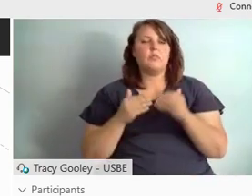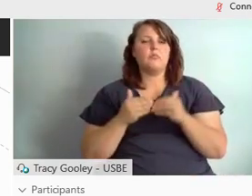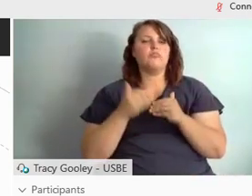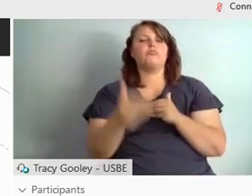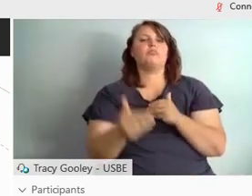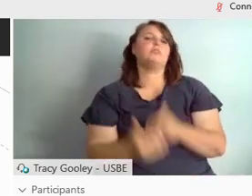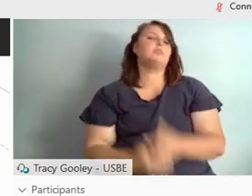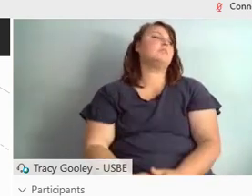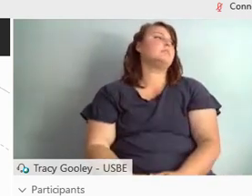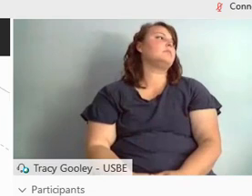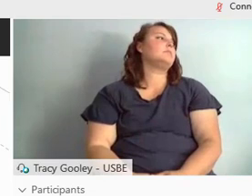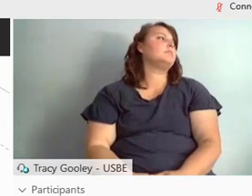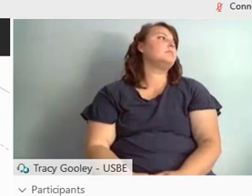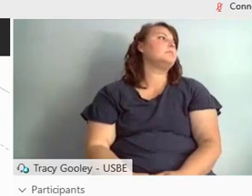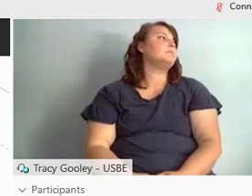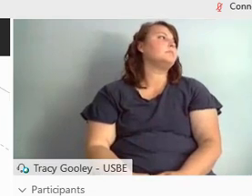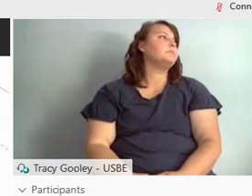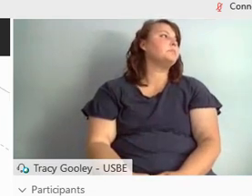item.